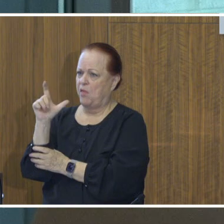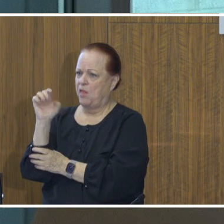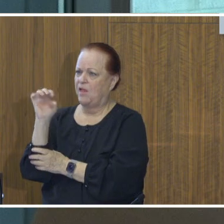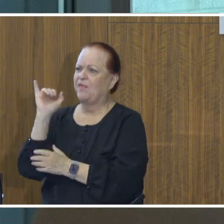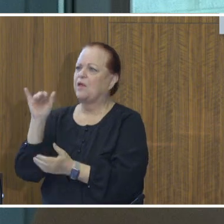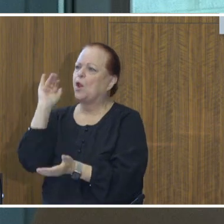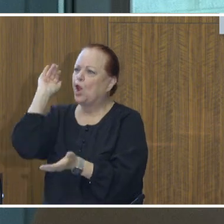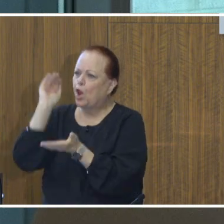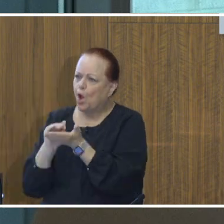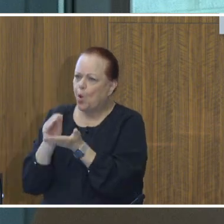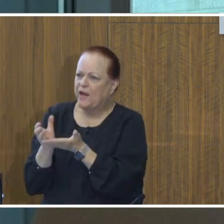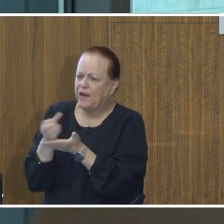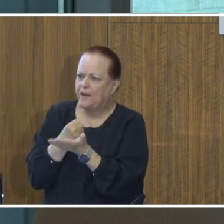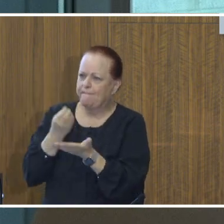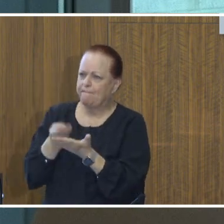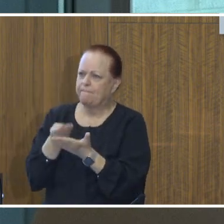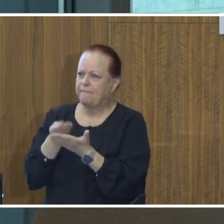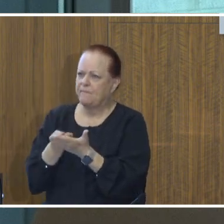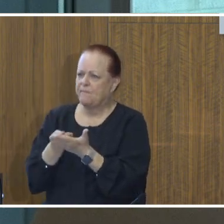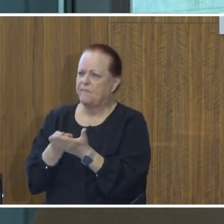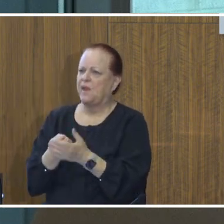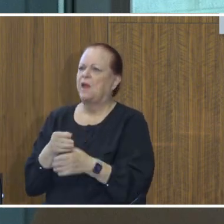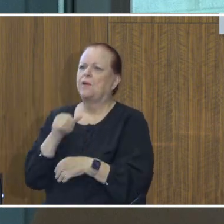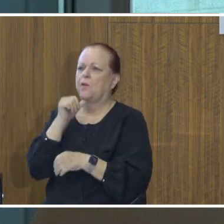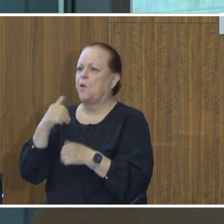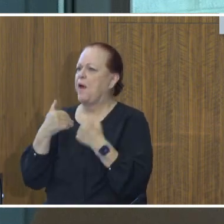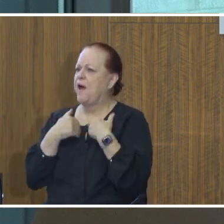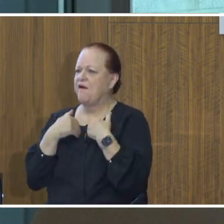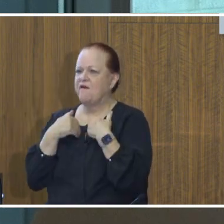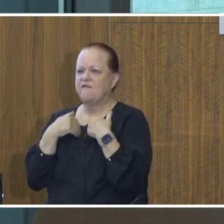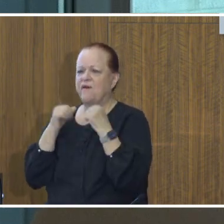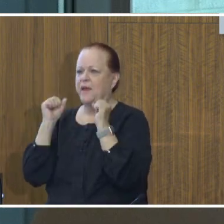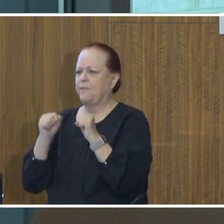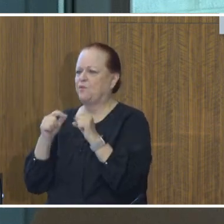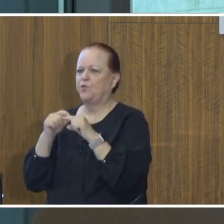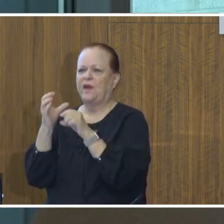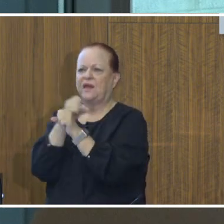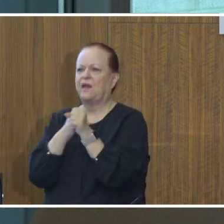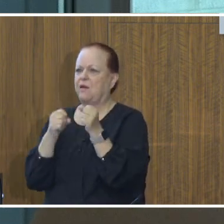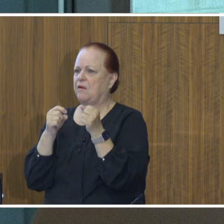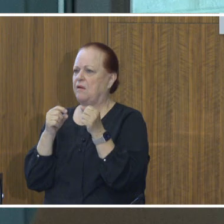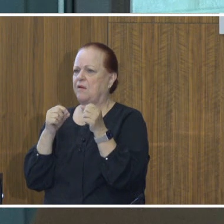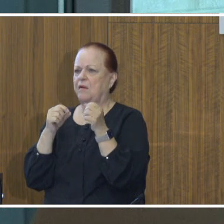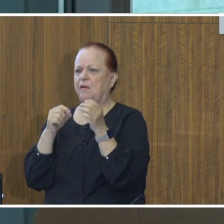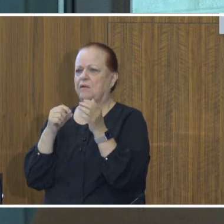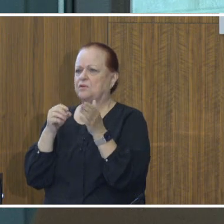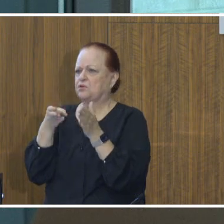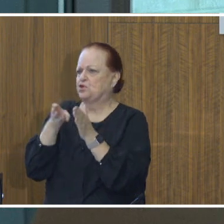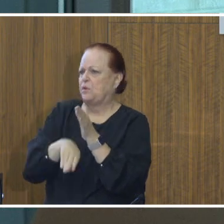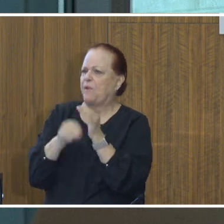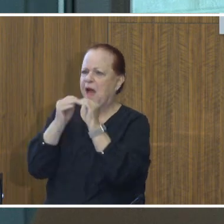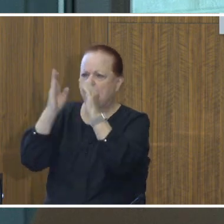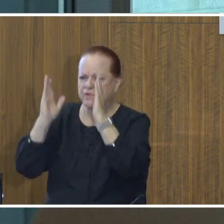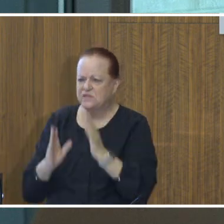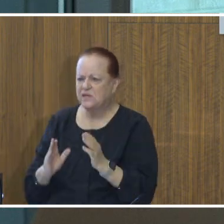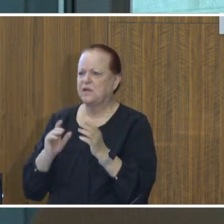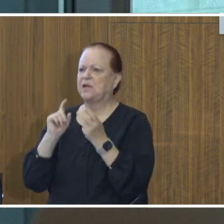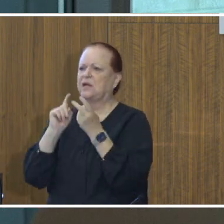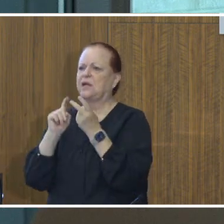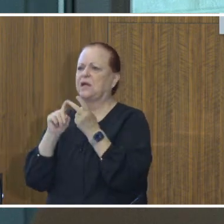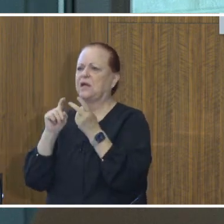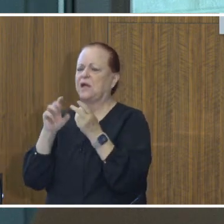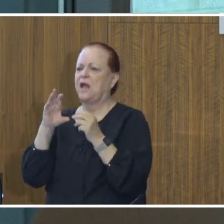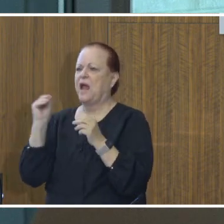low-income communities, those that lack access to housing, affordable housing, and health insurance, and others facing serious